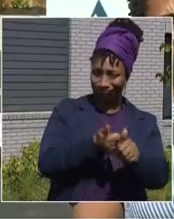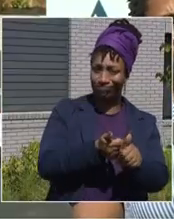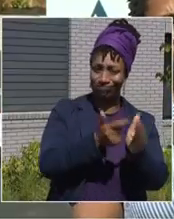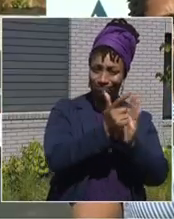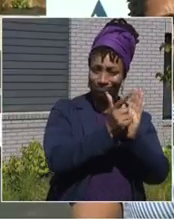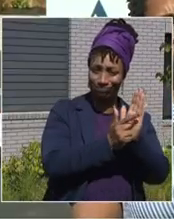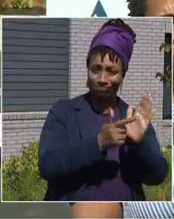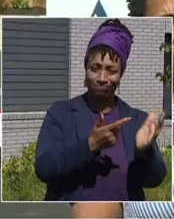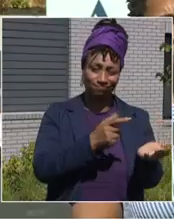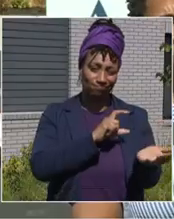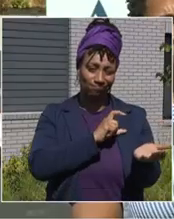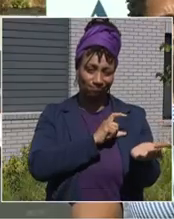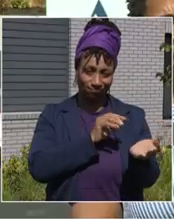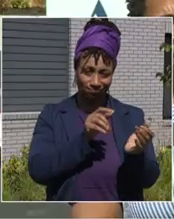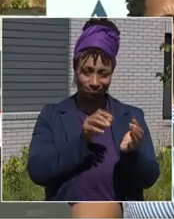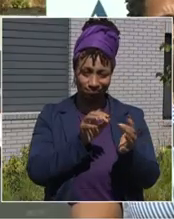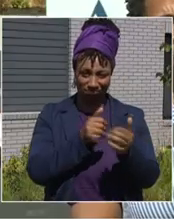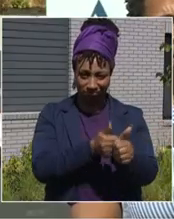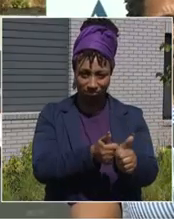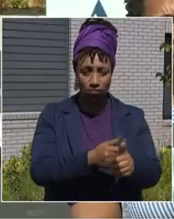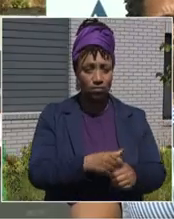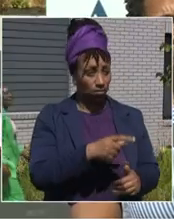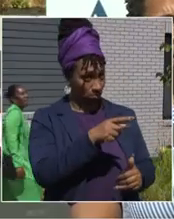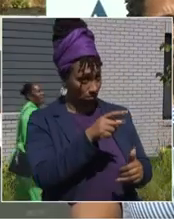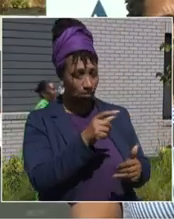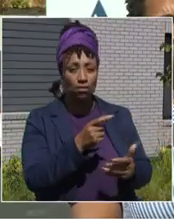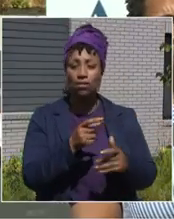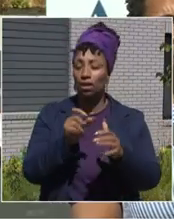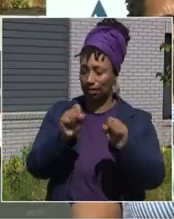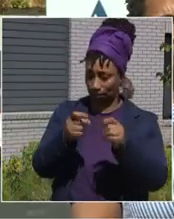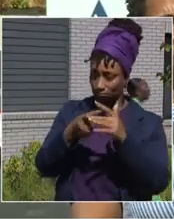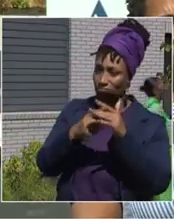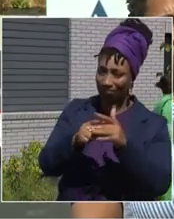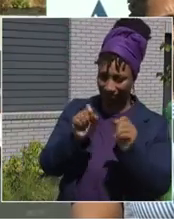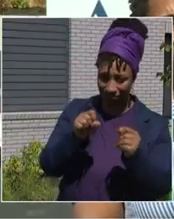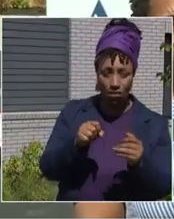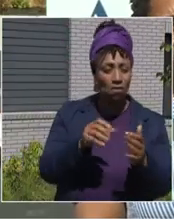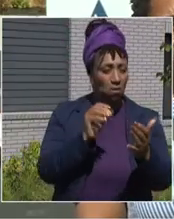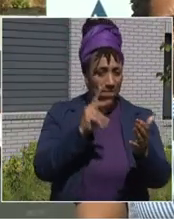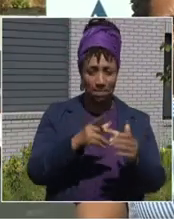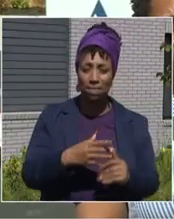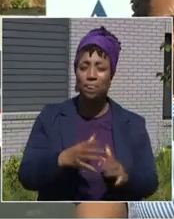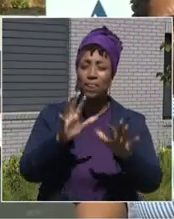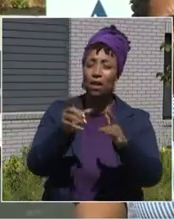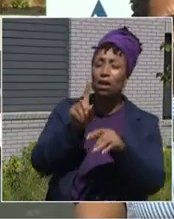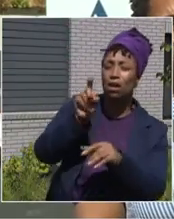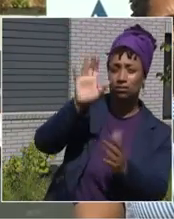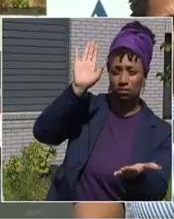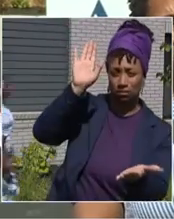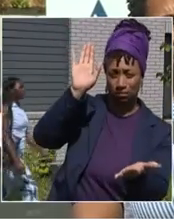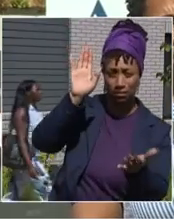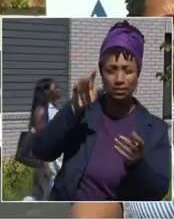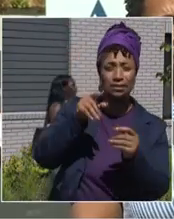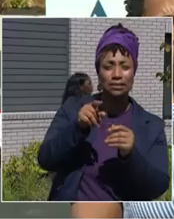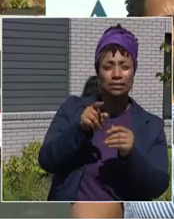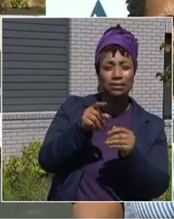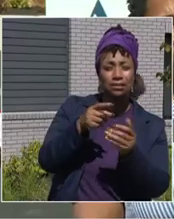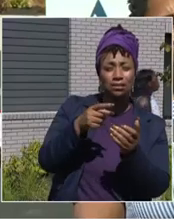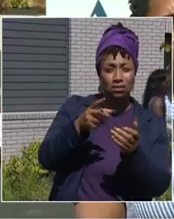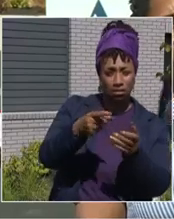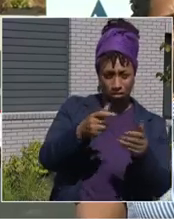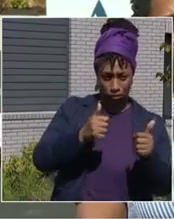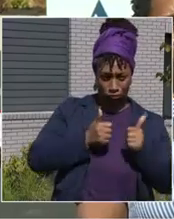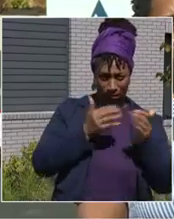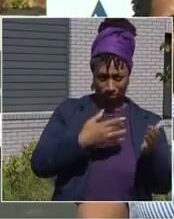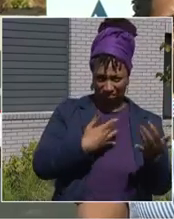but I spoke to one of the new residents here, and she spoke about one of the things that was so important about this to her was that